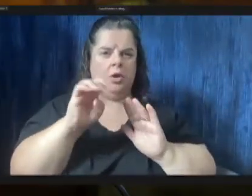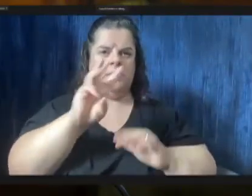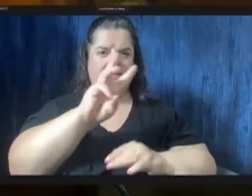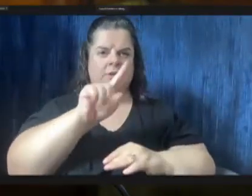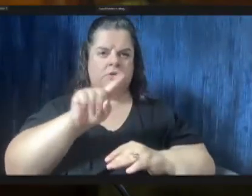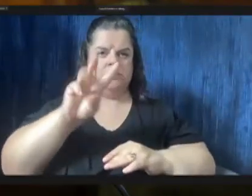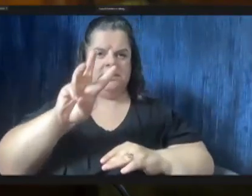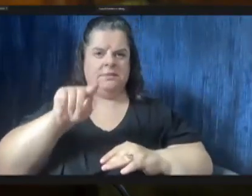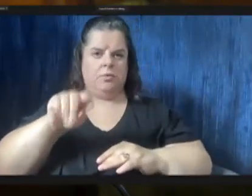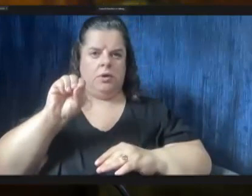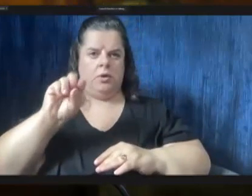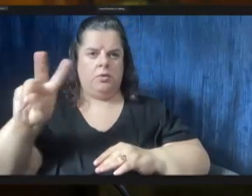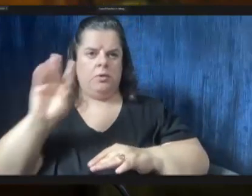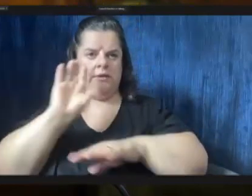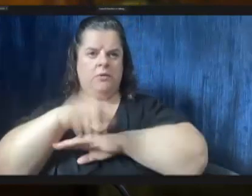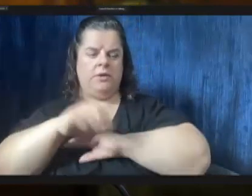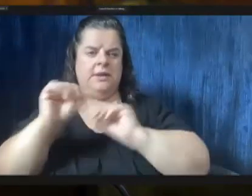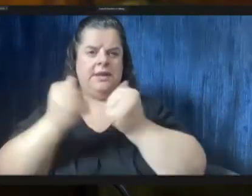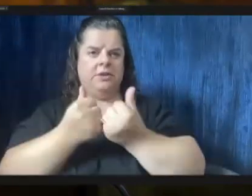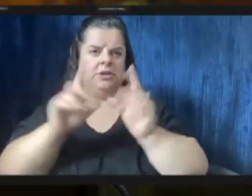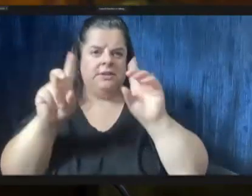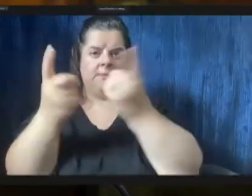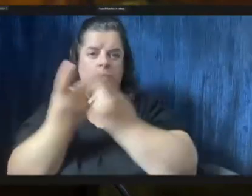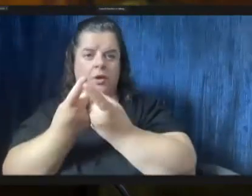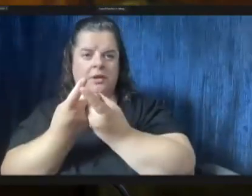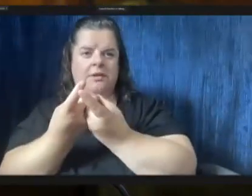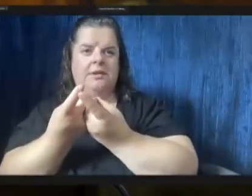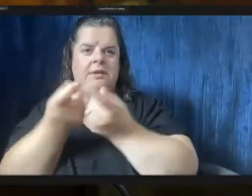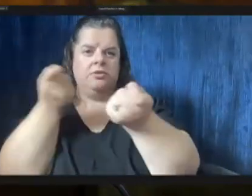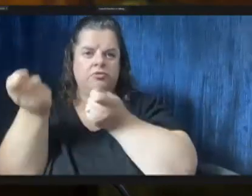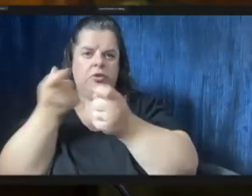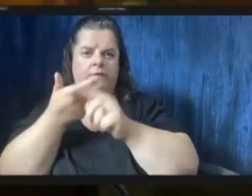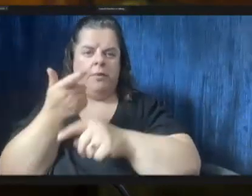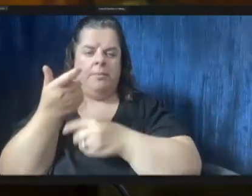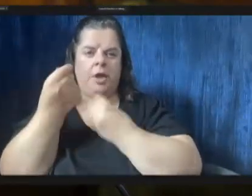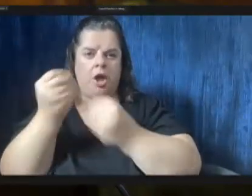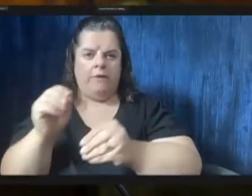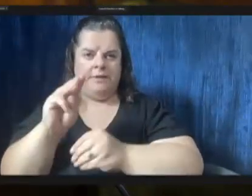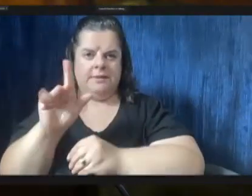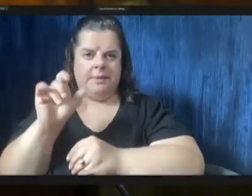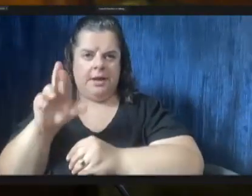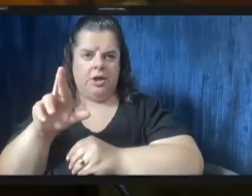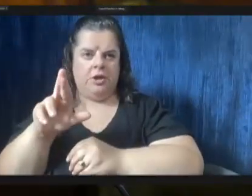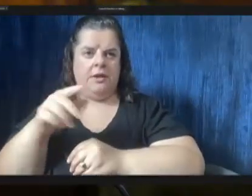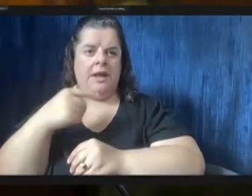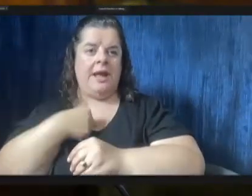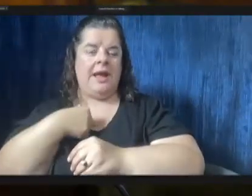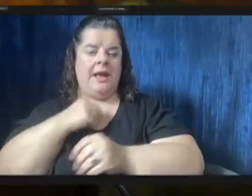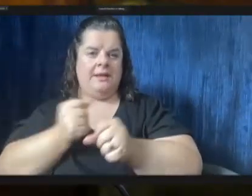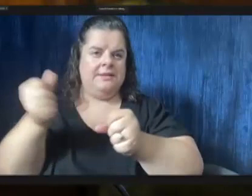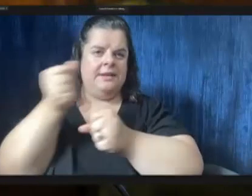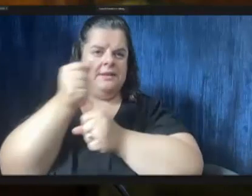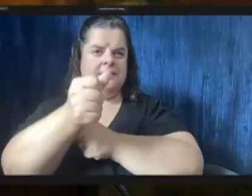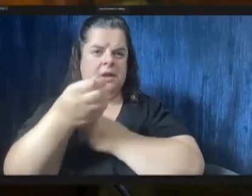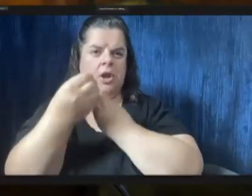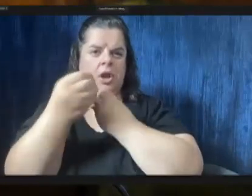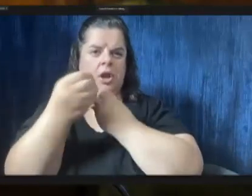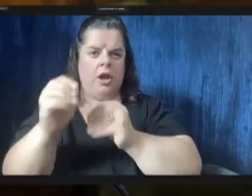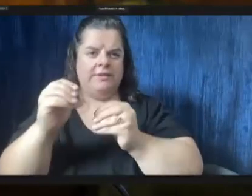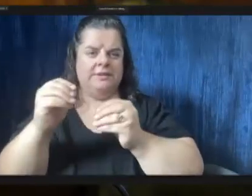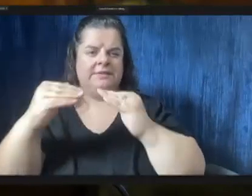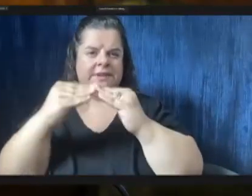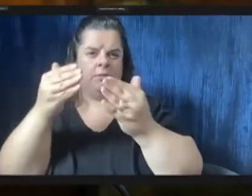the enforcing agency is a department of entity controlled by the Office of the Mayor. I hereby designate the Office of Equal